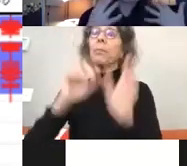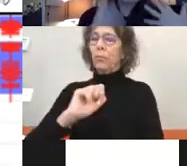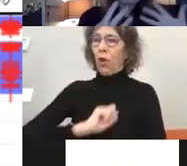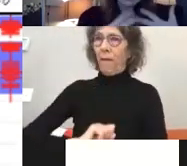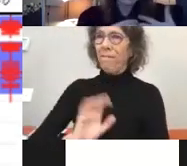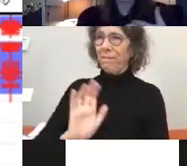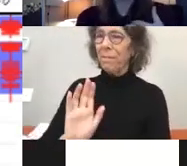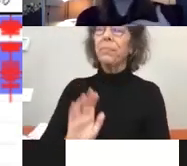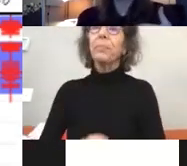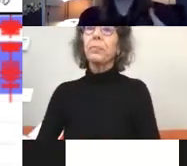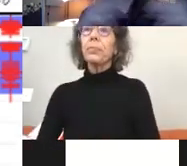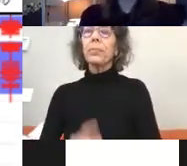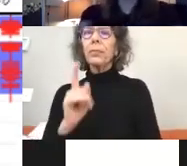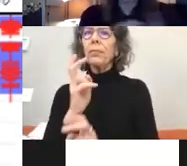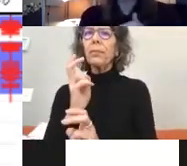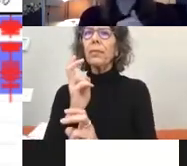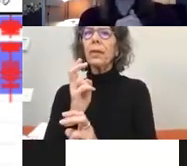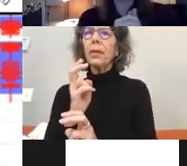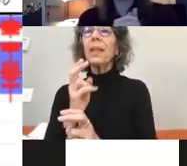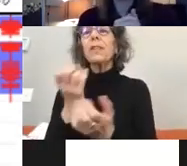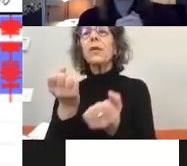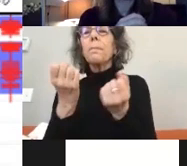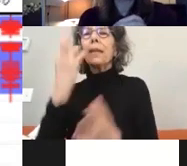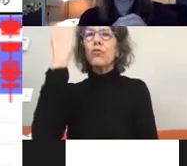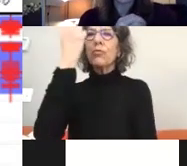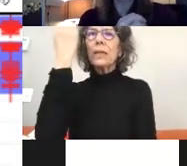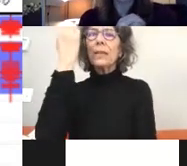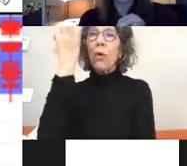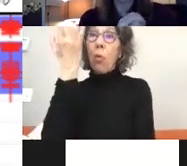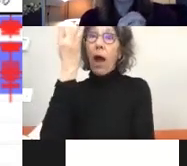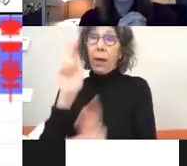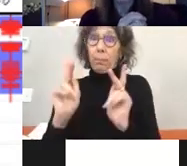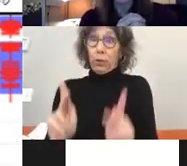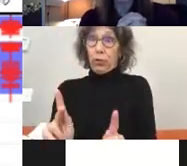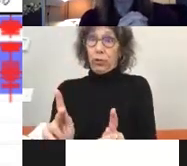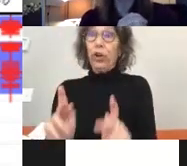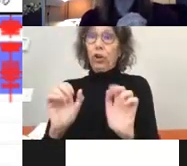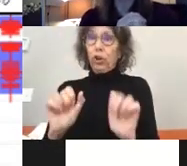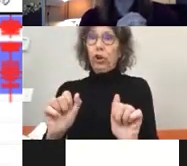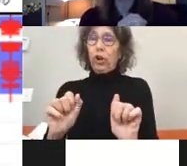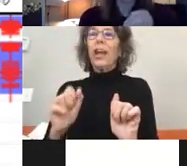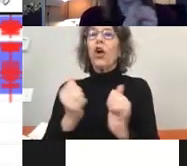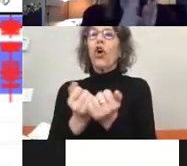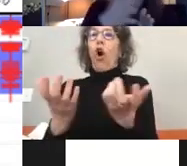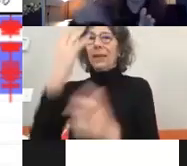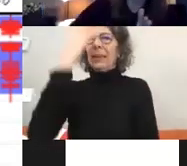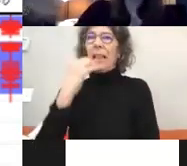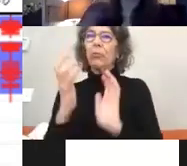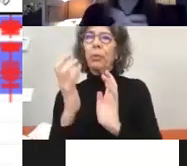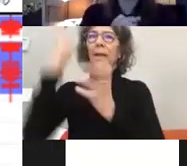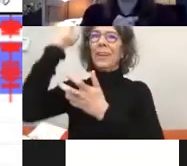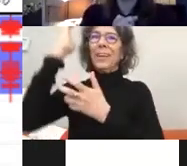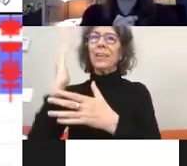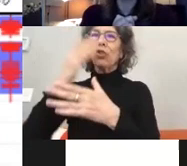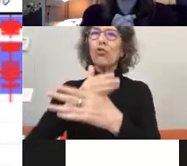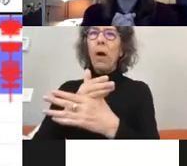mean, it's hard. I mean, there are many reasons why a person can have their sleep disrupted, but one of the issues, and increasingly